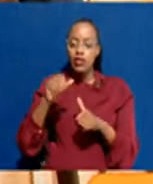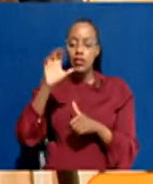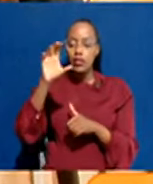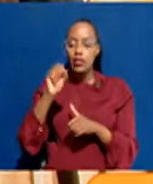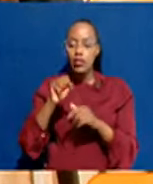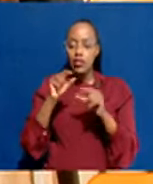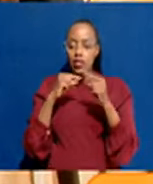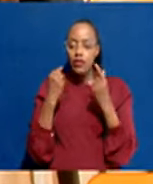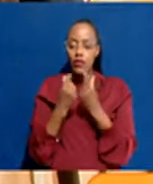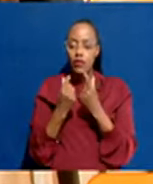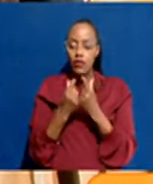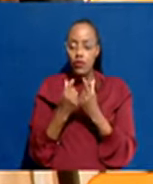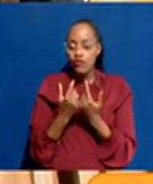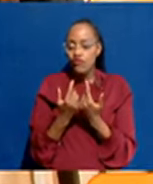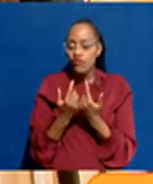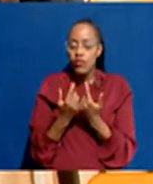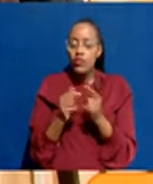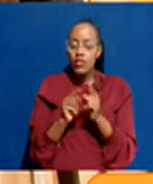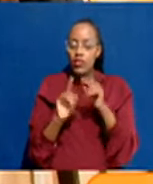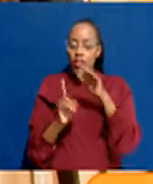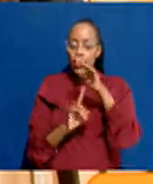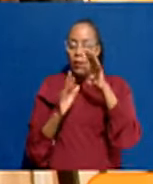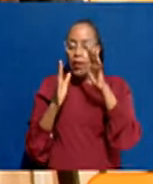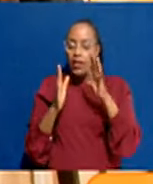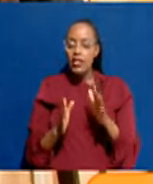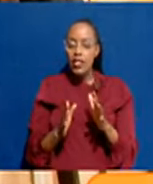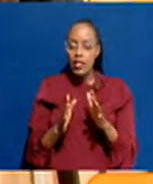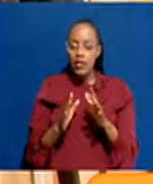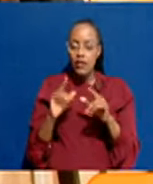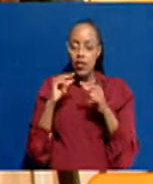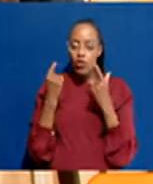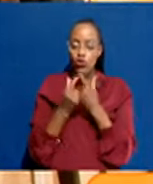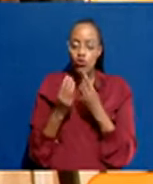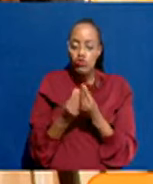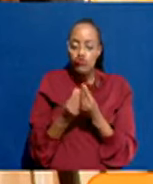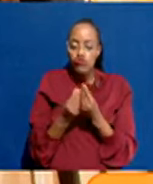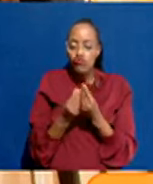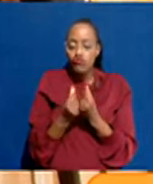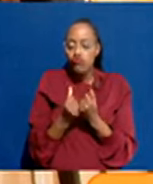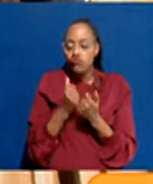know, the cabinet, that why the cabinet wasn't dissolved.